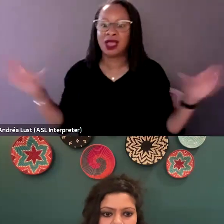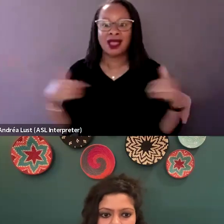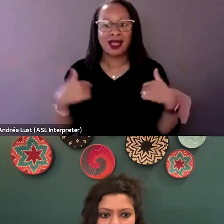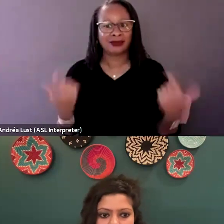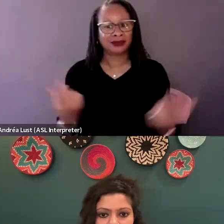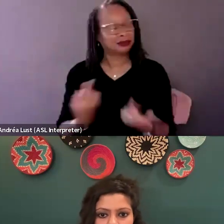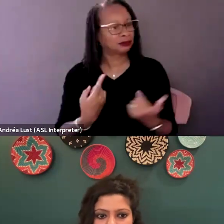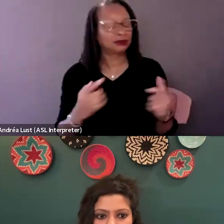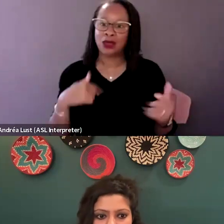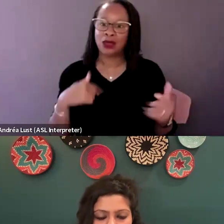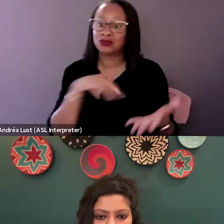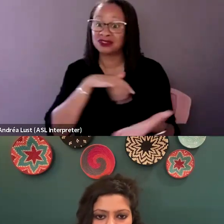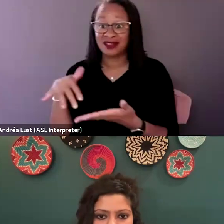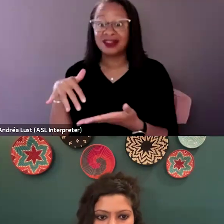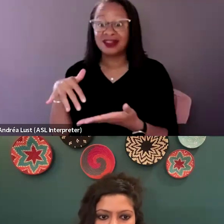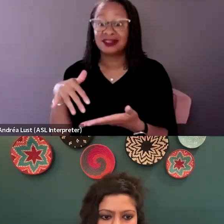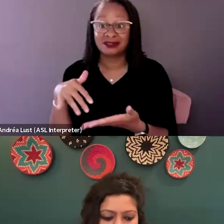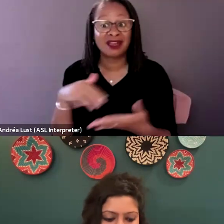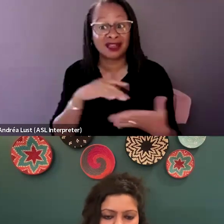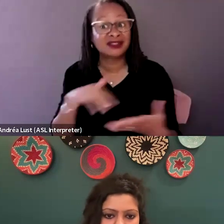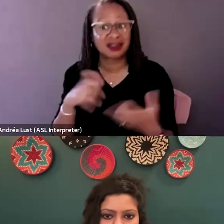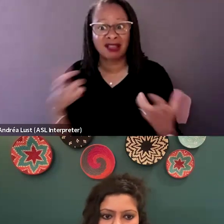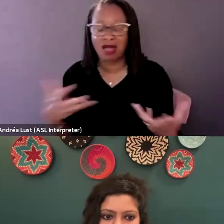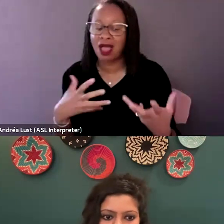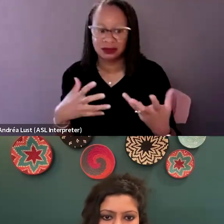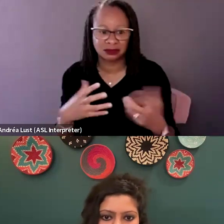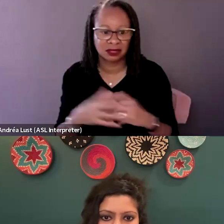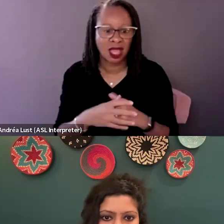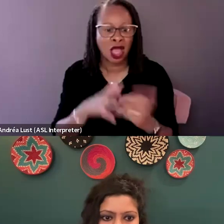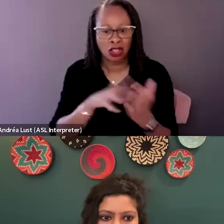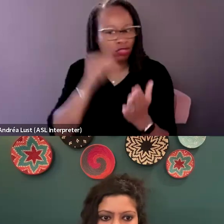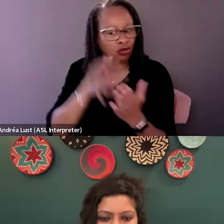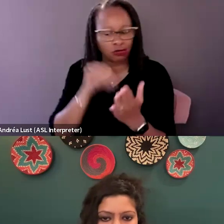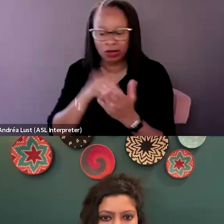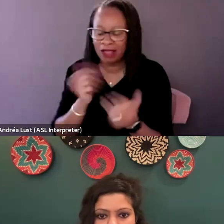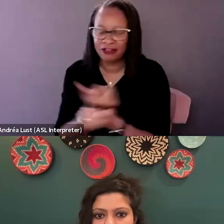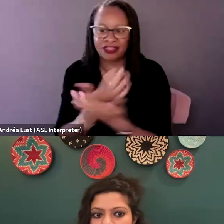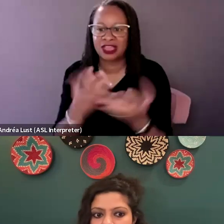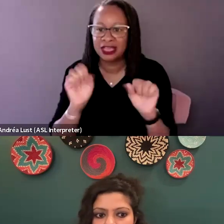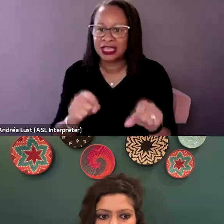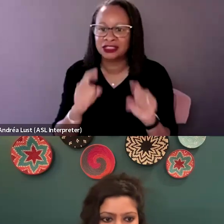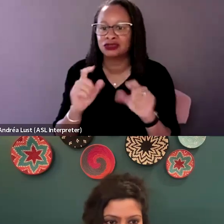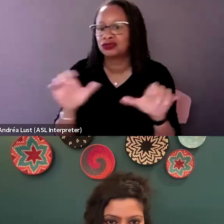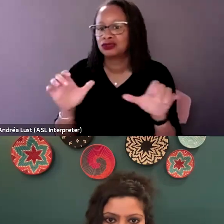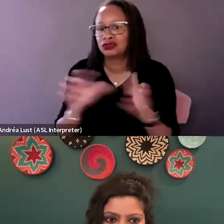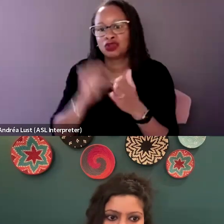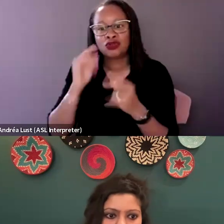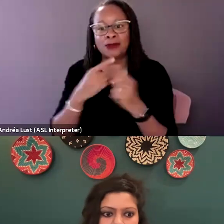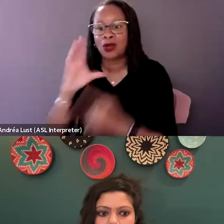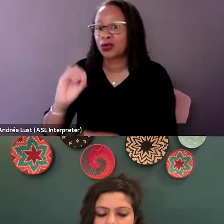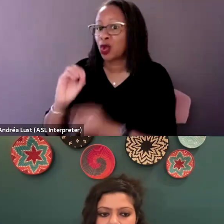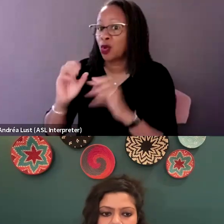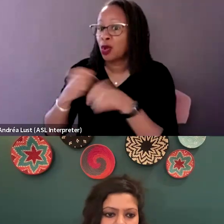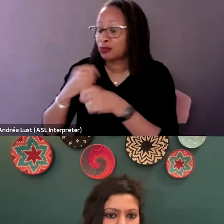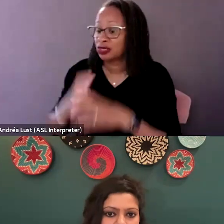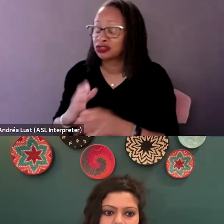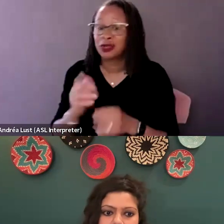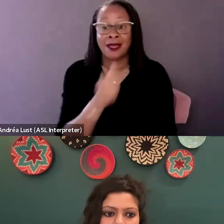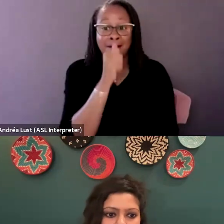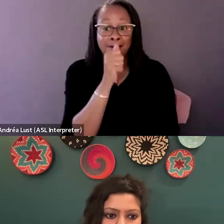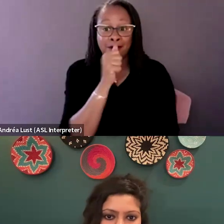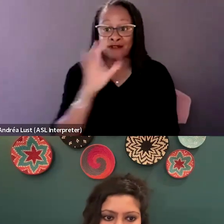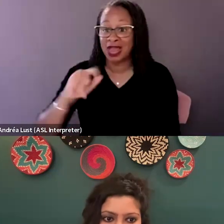Yeah, I do agree with you that actually the creative documentary landscape in India does come from our cinema from the 60s and the 70s.